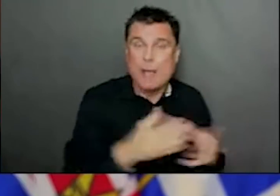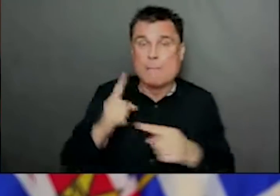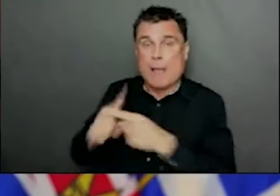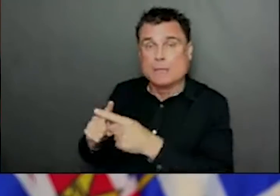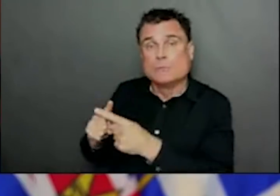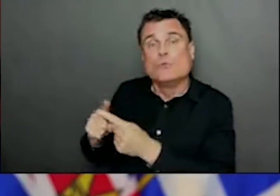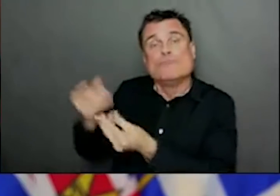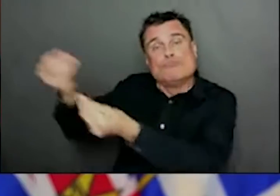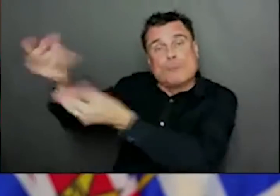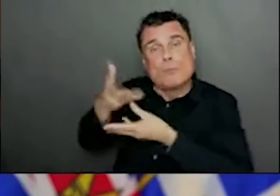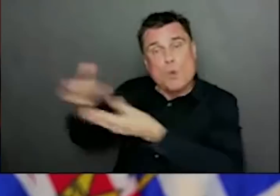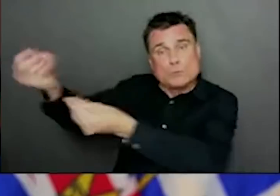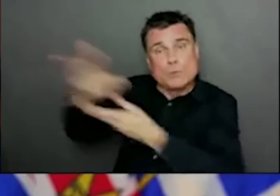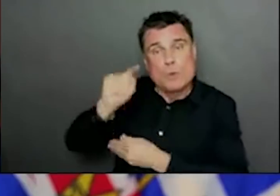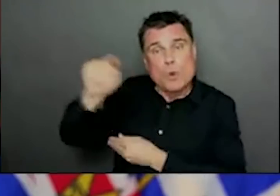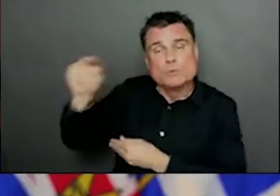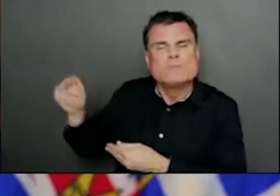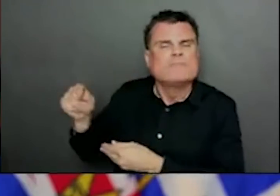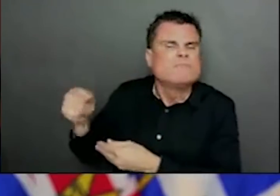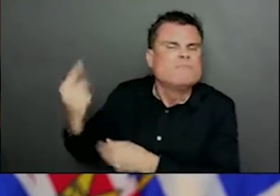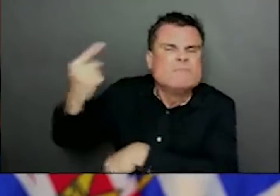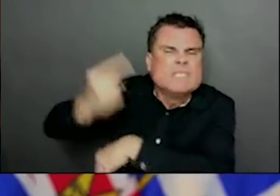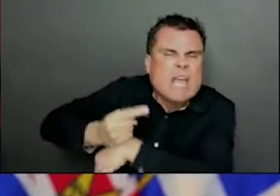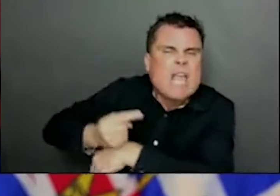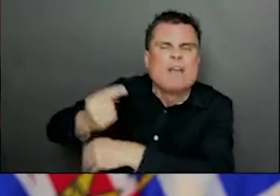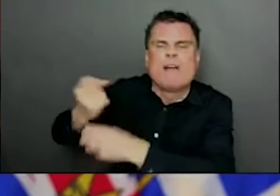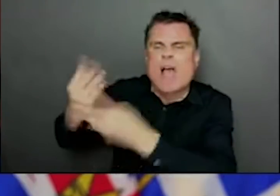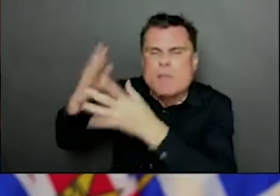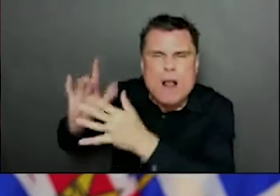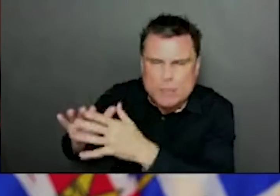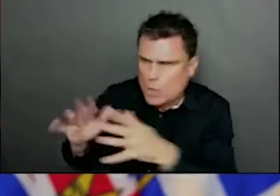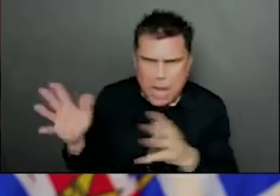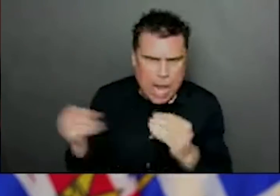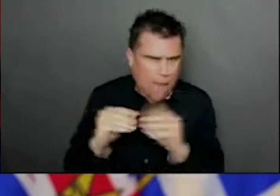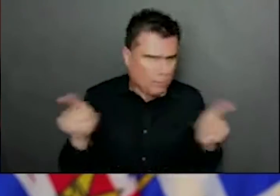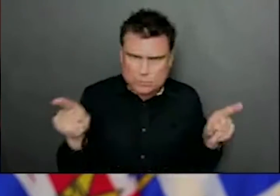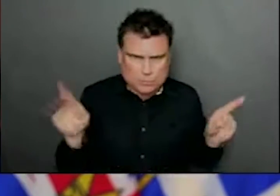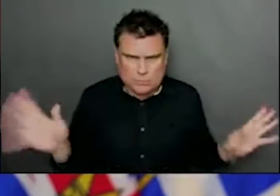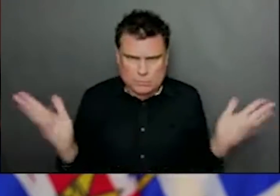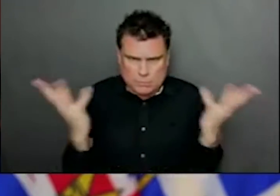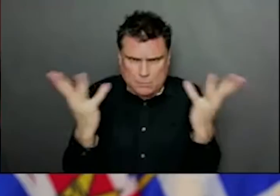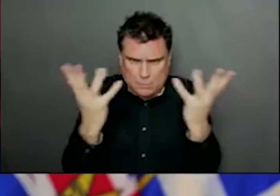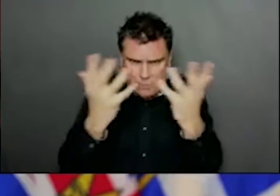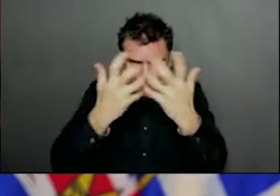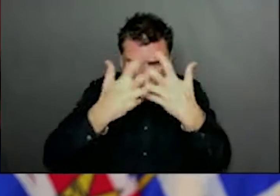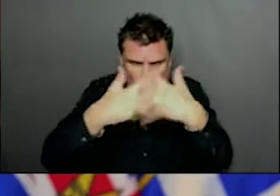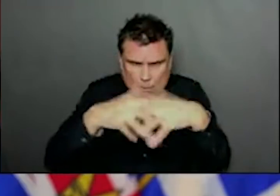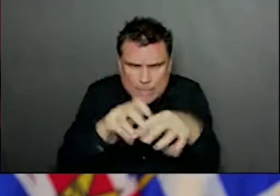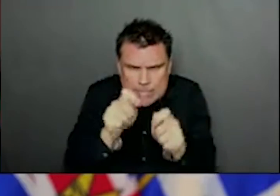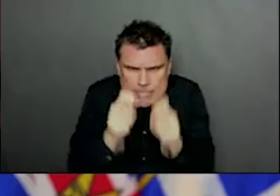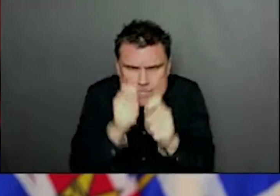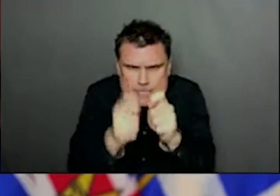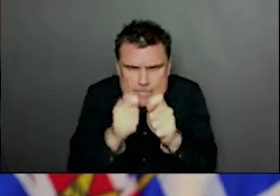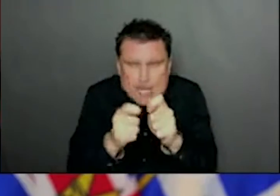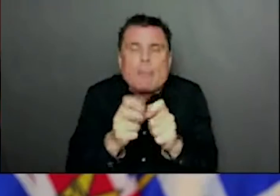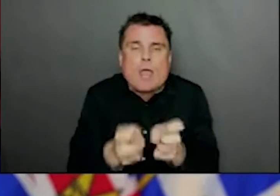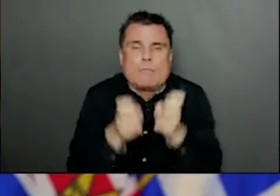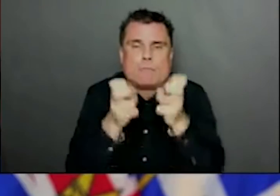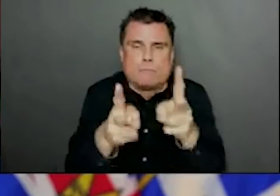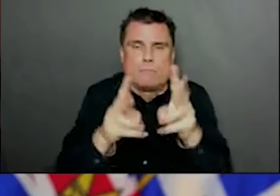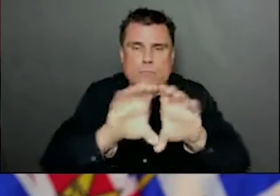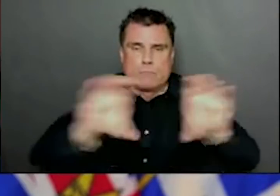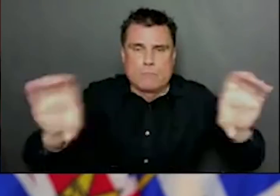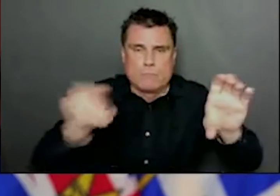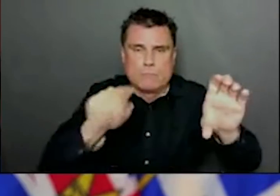be slight changes, and we're gone back and moved all of the cases from January of 2020 up